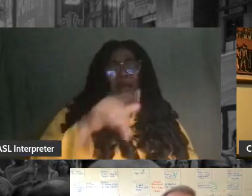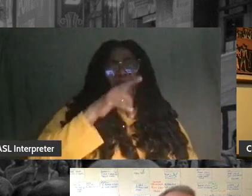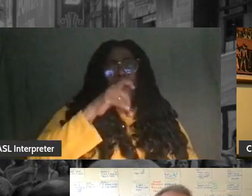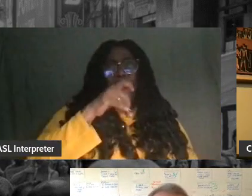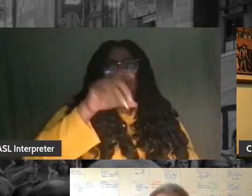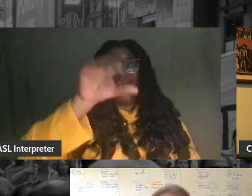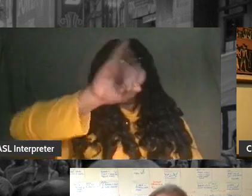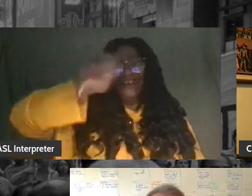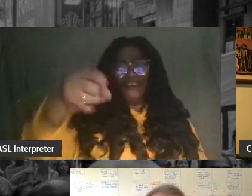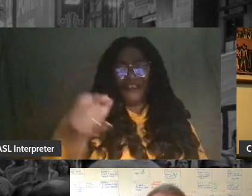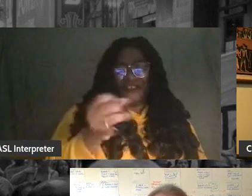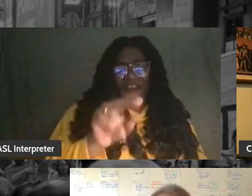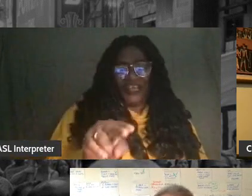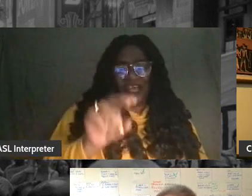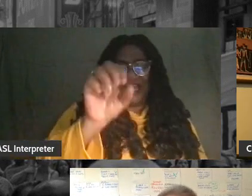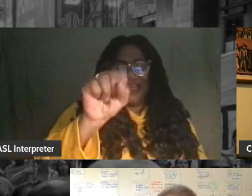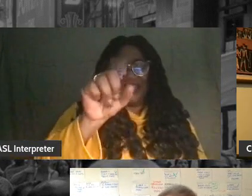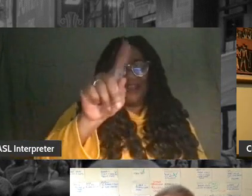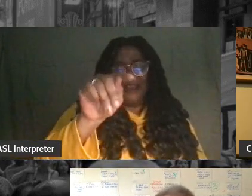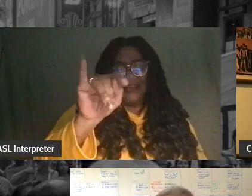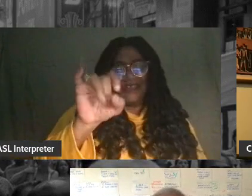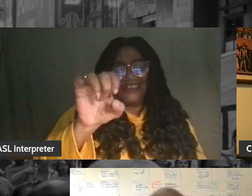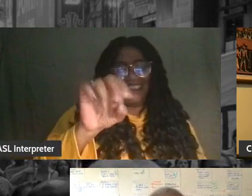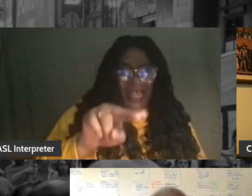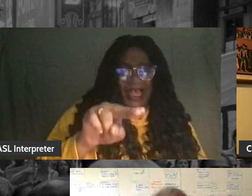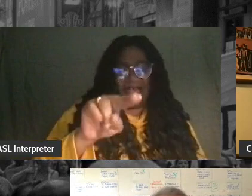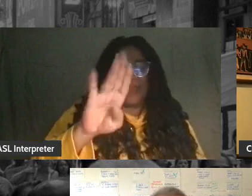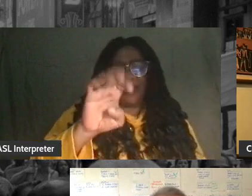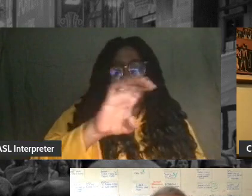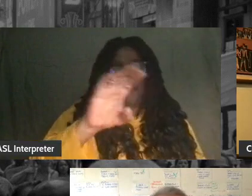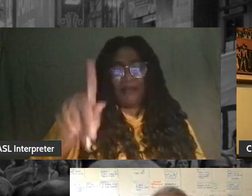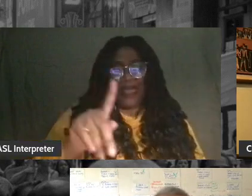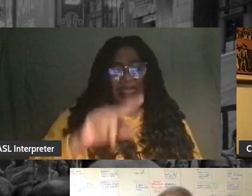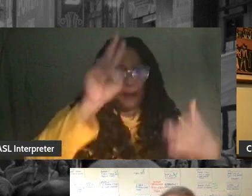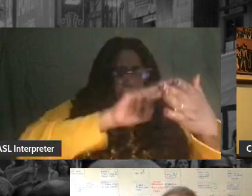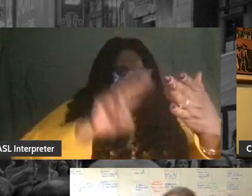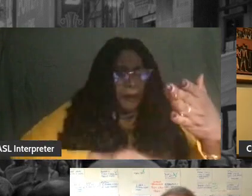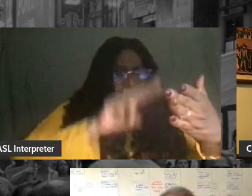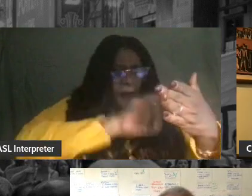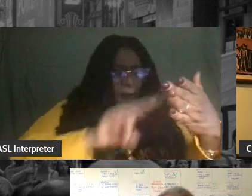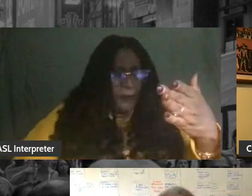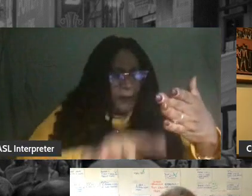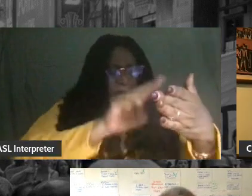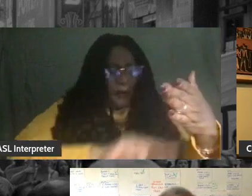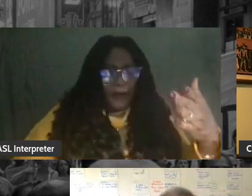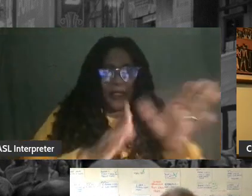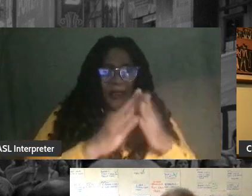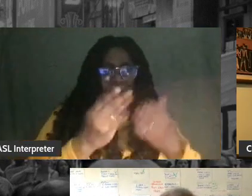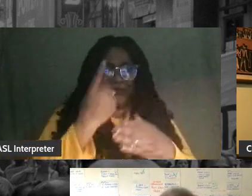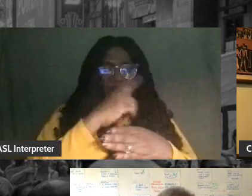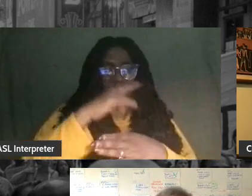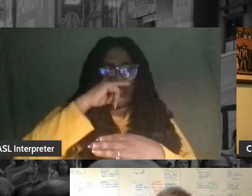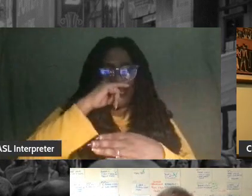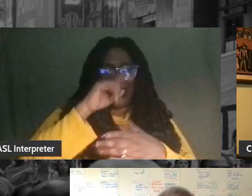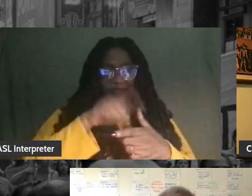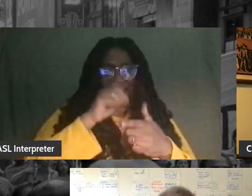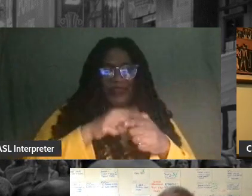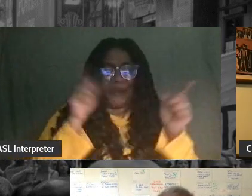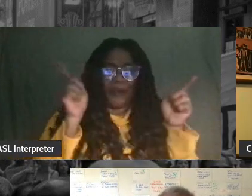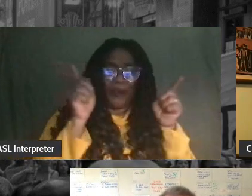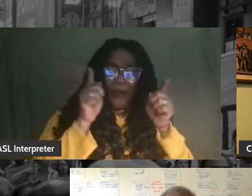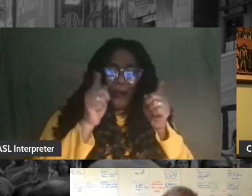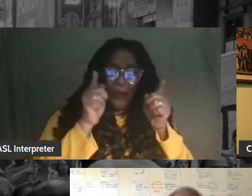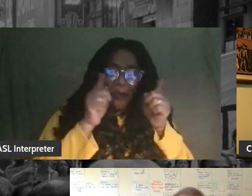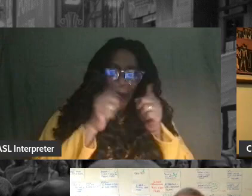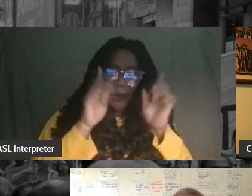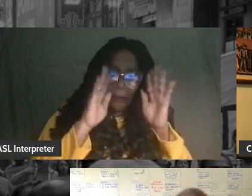then, I'd been reading. I was a little reader kid. But, they were those books for kids with their neatly packaged moral messages and so